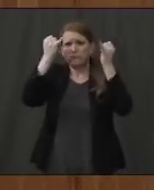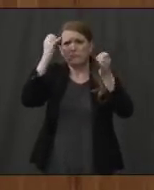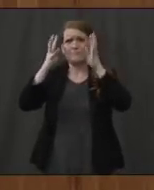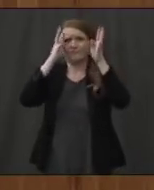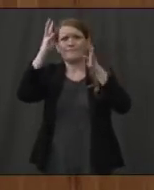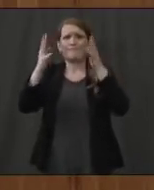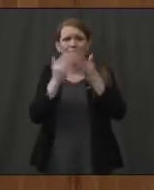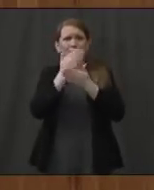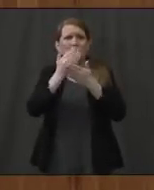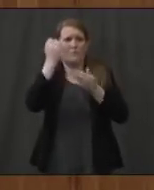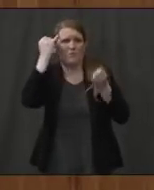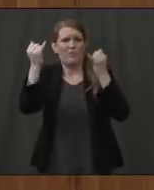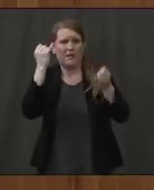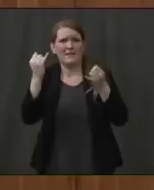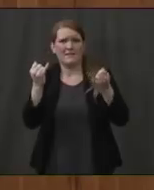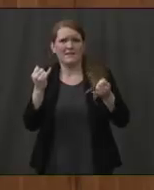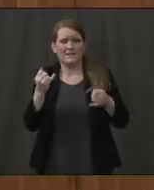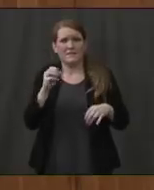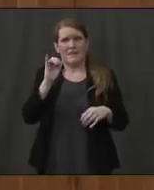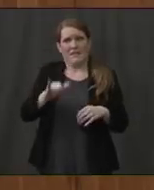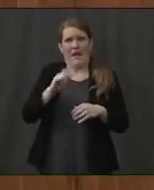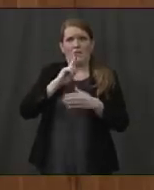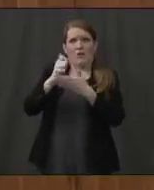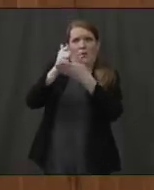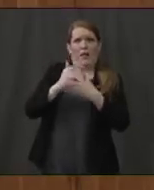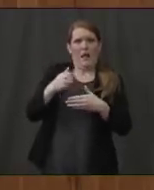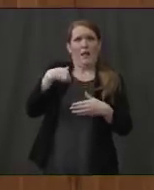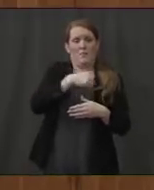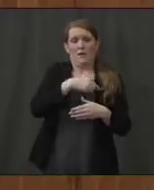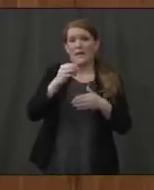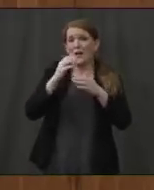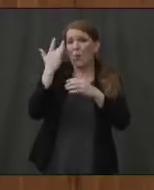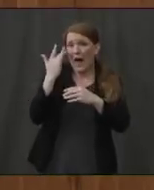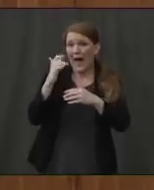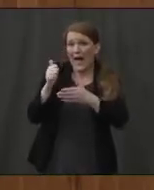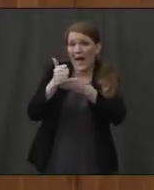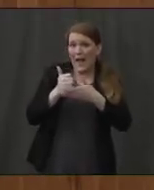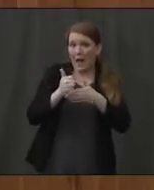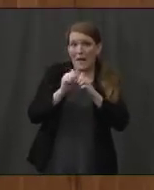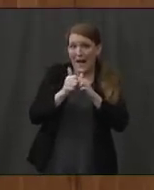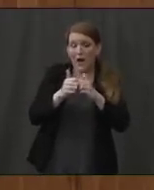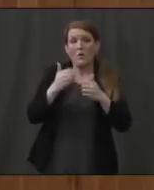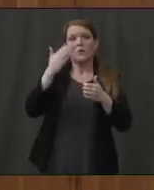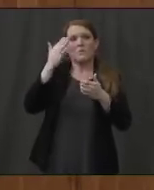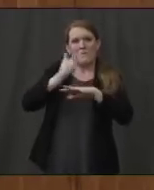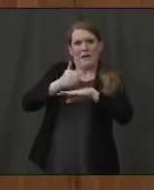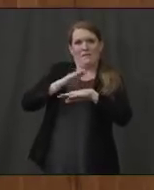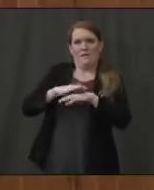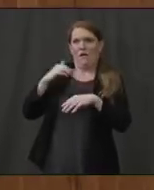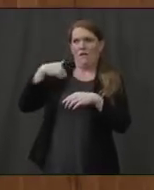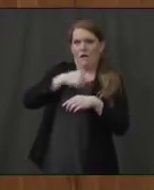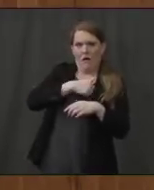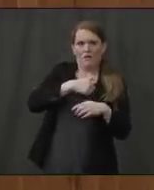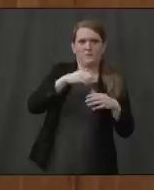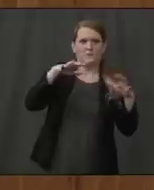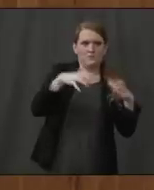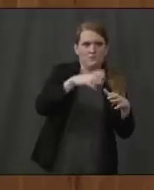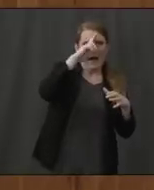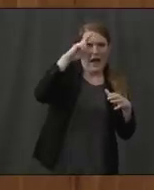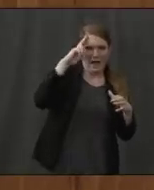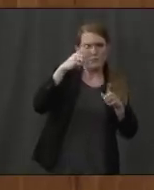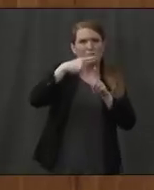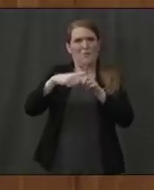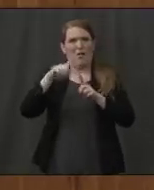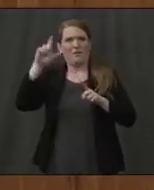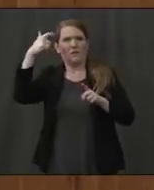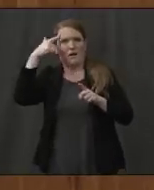happening because of the partnership with the state and then the coordination amongst health system leaders across the state of Connecticut. So I